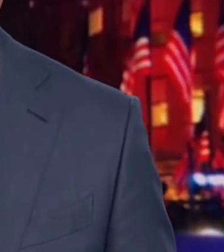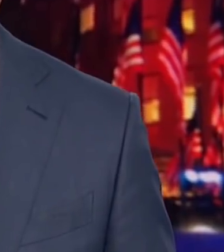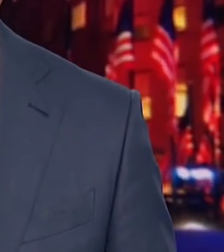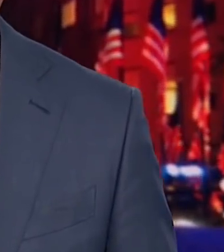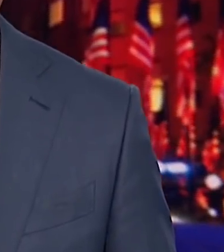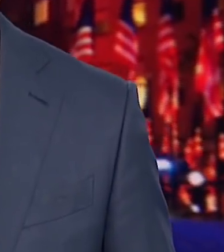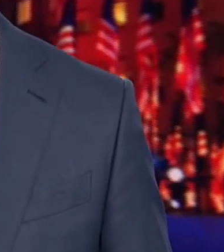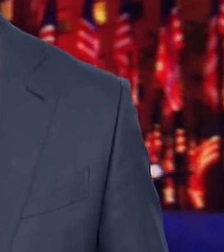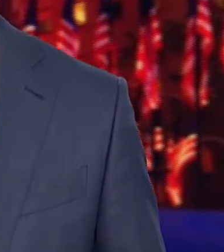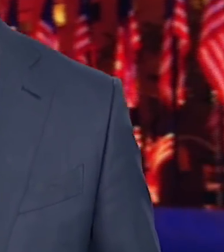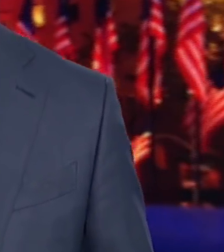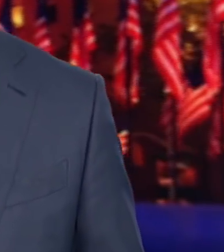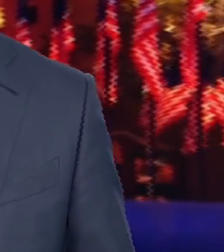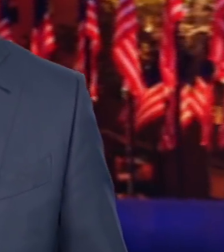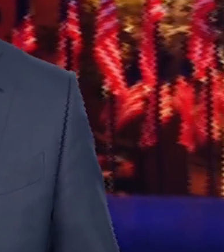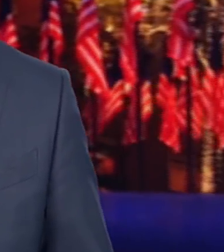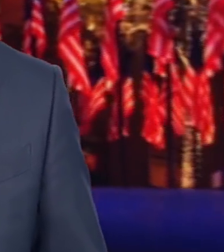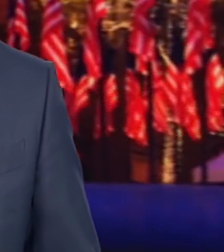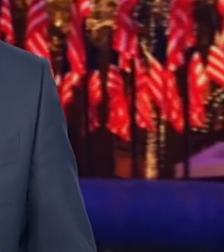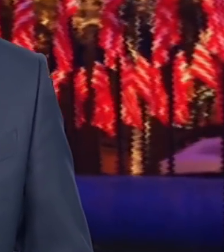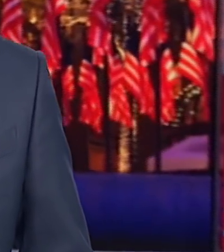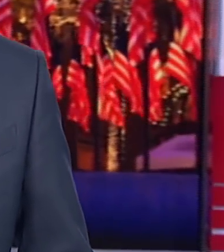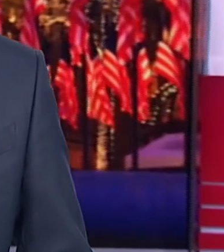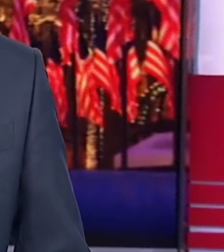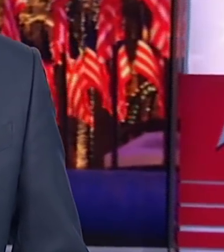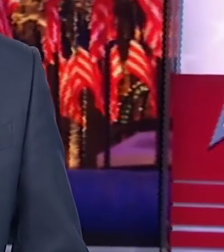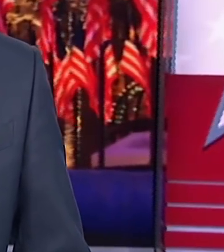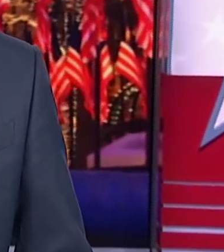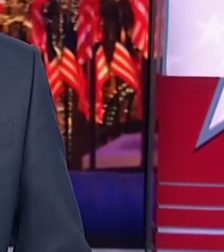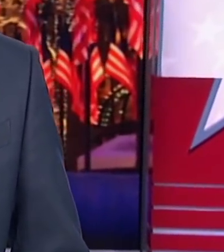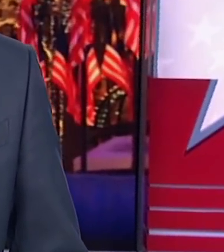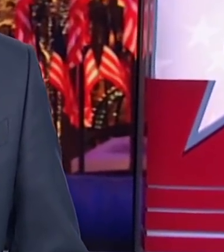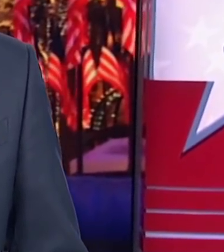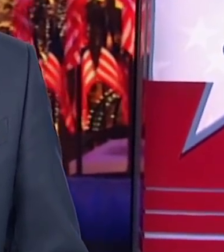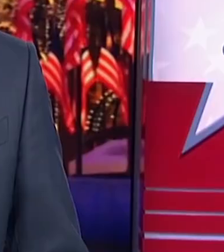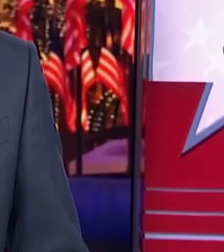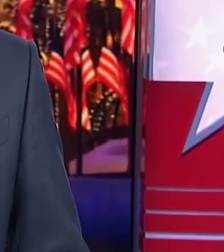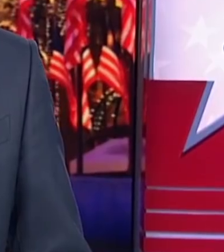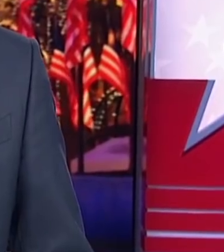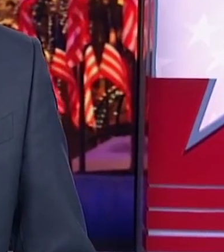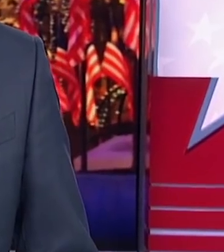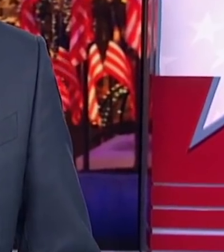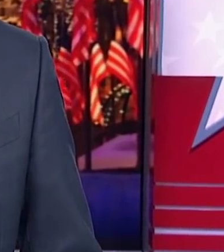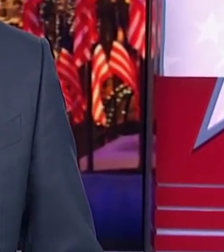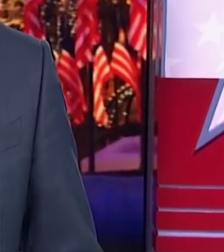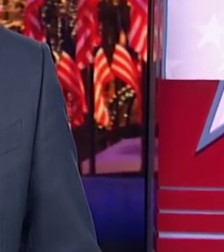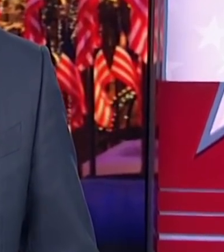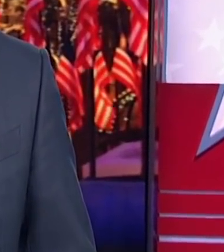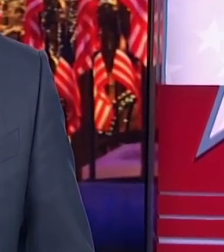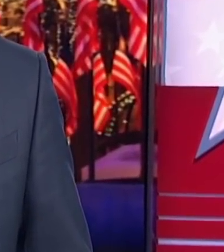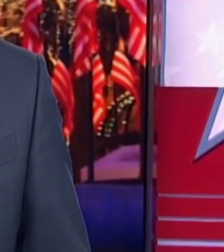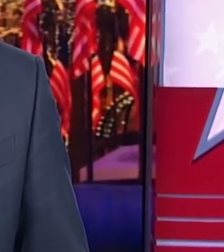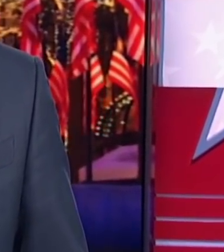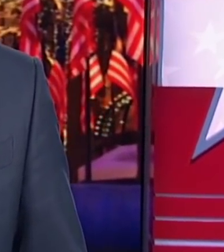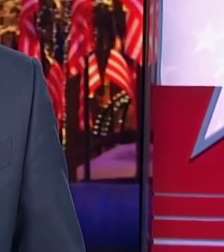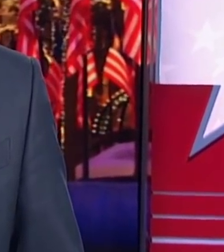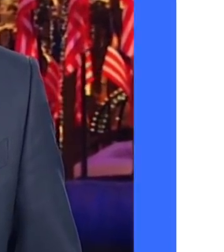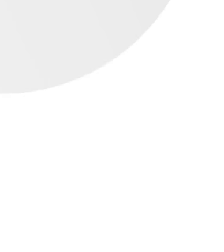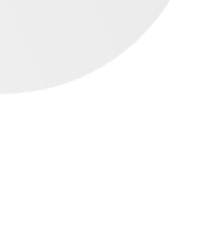Thanks for watching our YouTube channel. Follow today's top stories and breaking news by downloading the NBC News app.